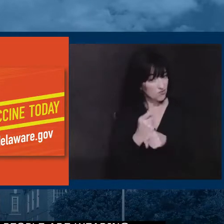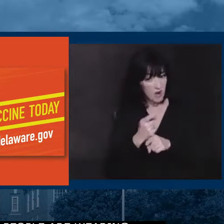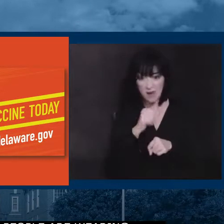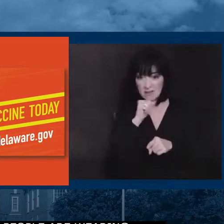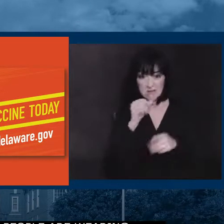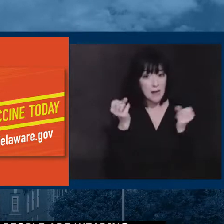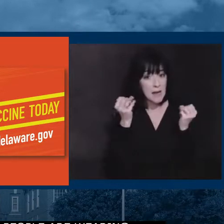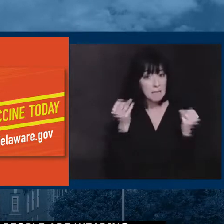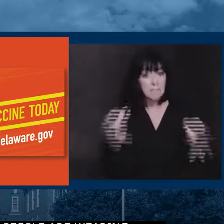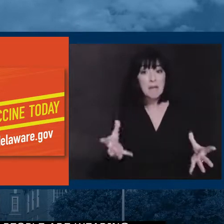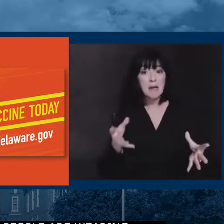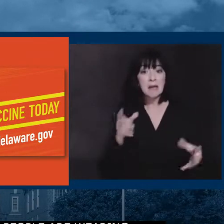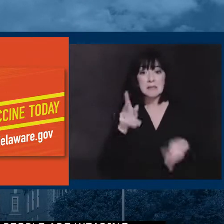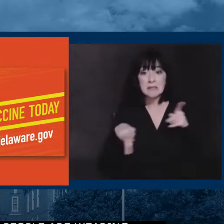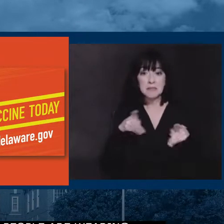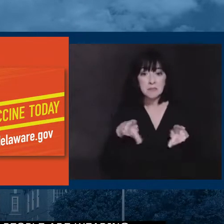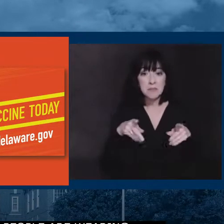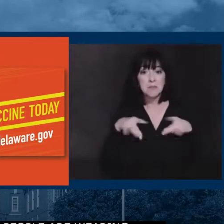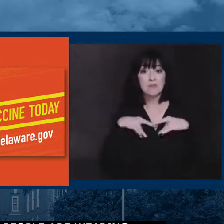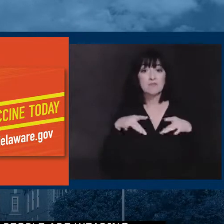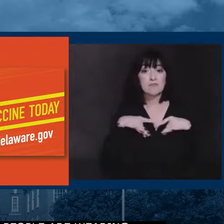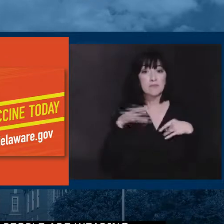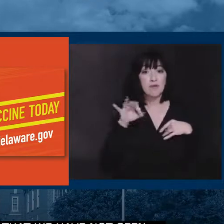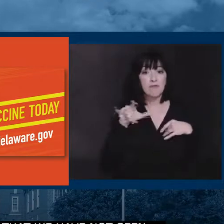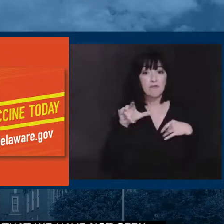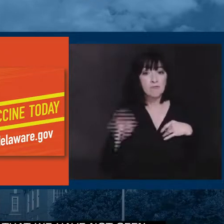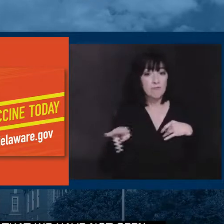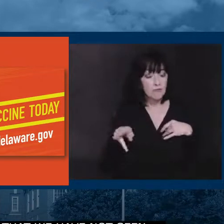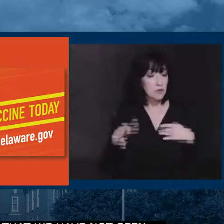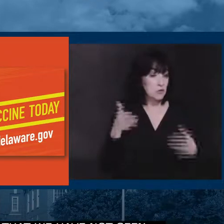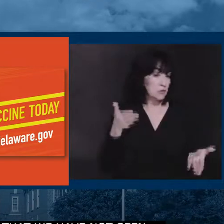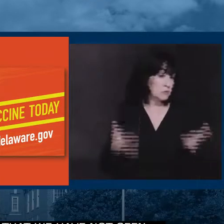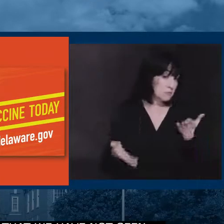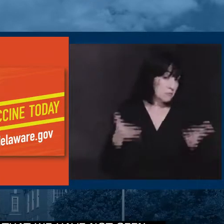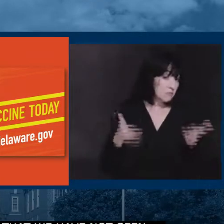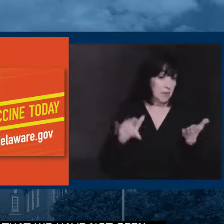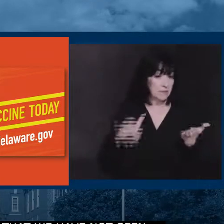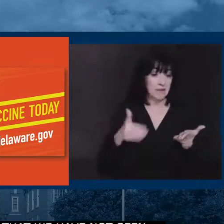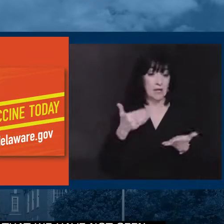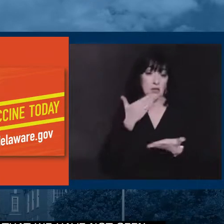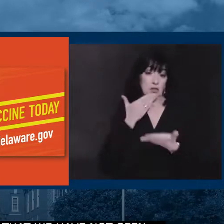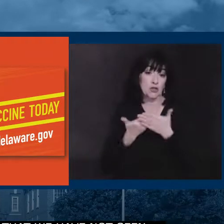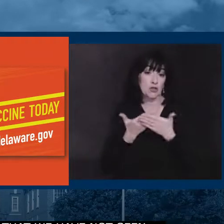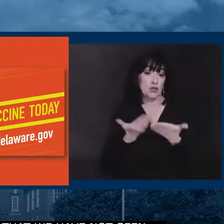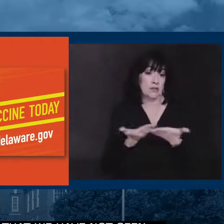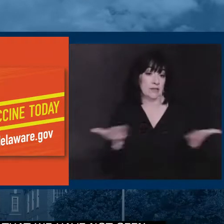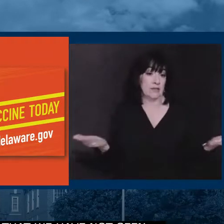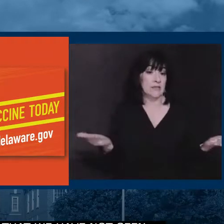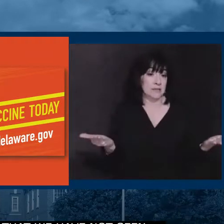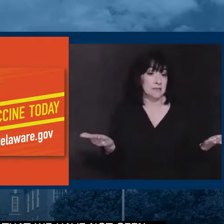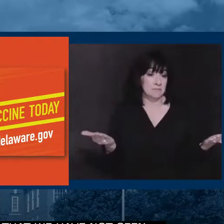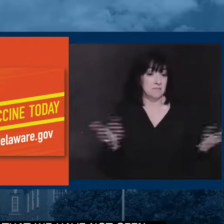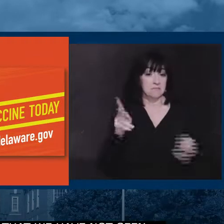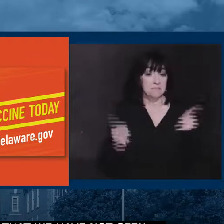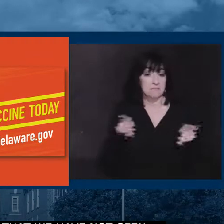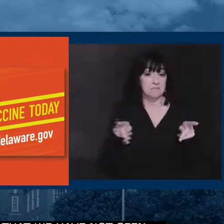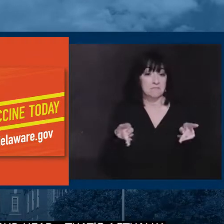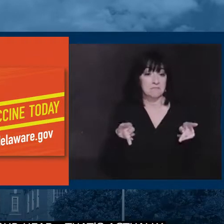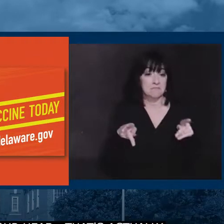thing, unintended consequence, I guess, or maybe an intended consequence, but all good news. So the